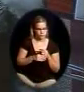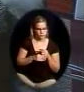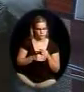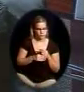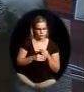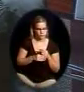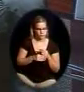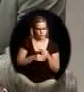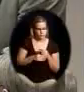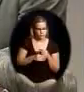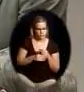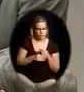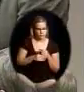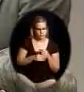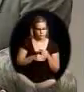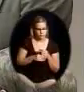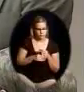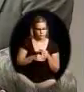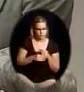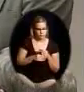Okay, it's the